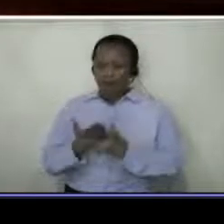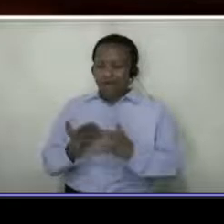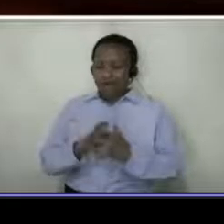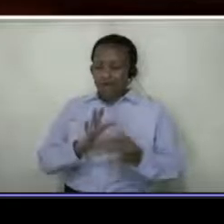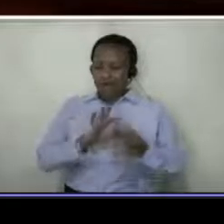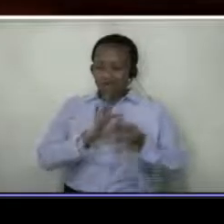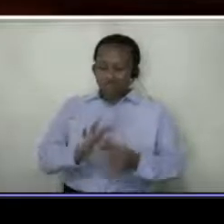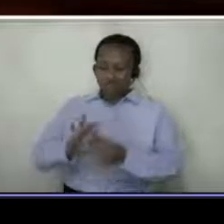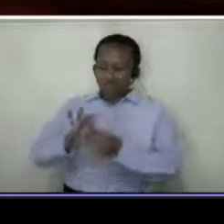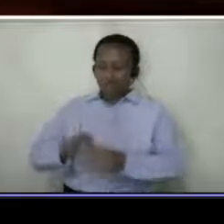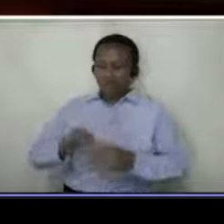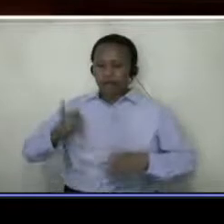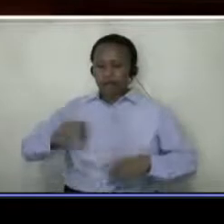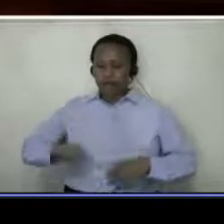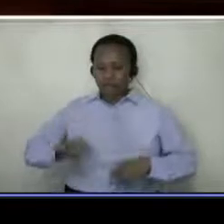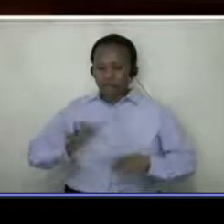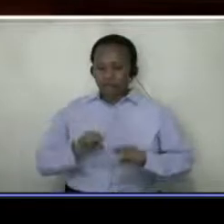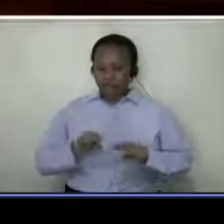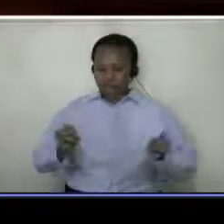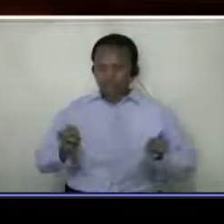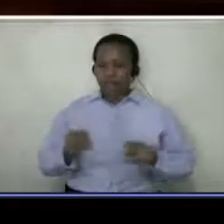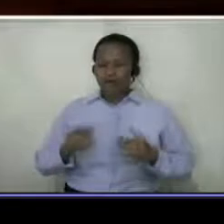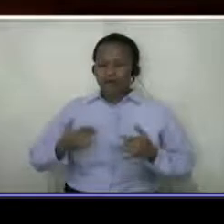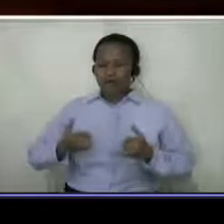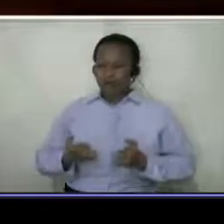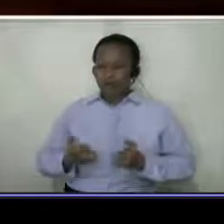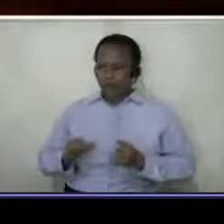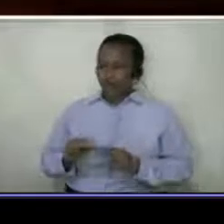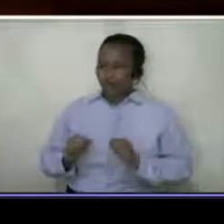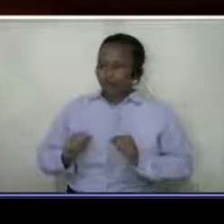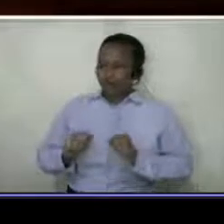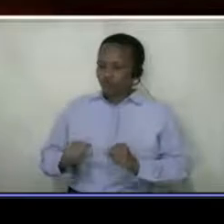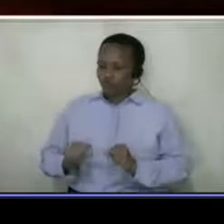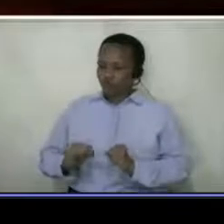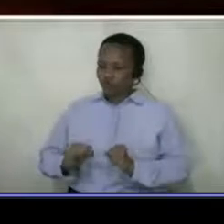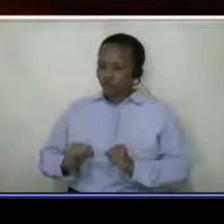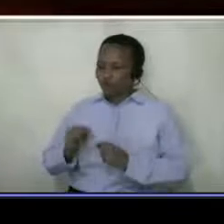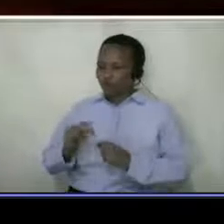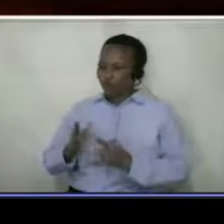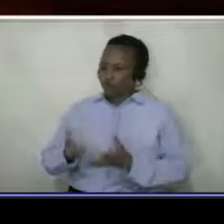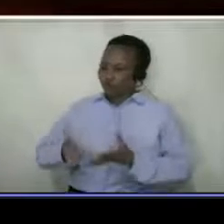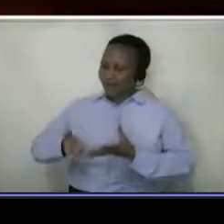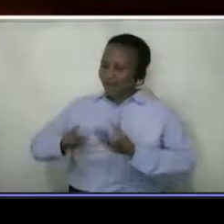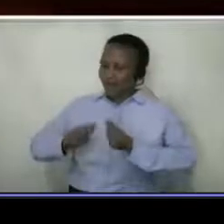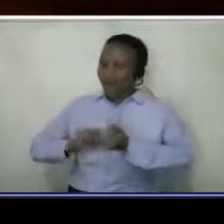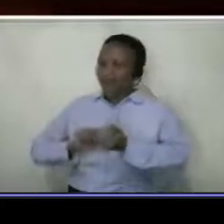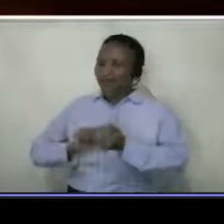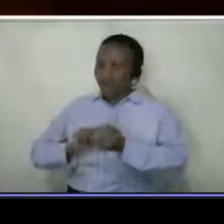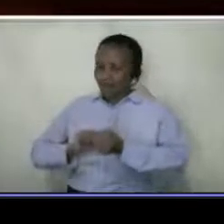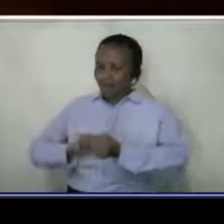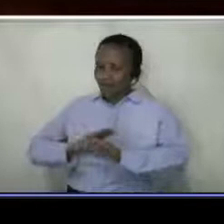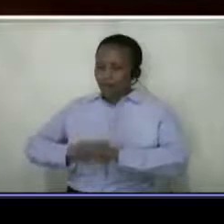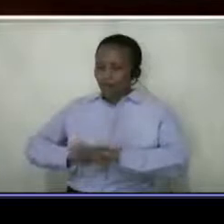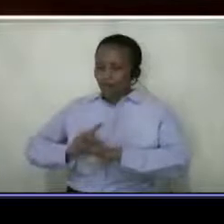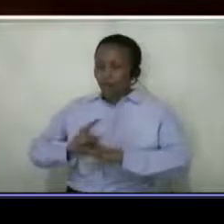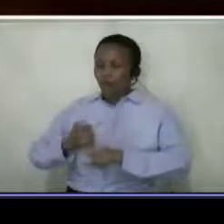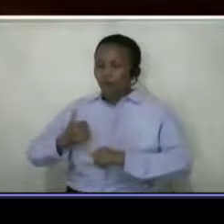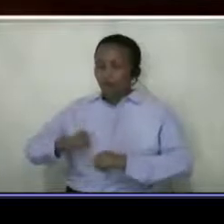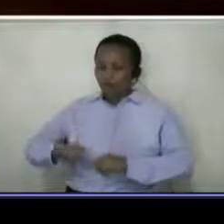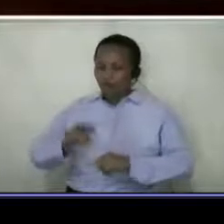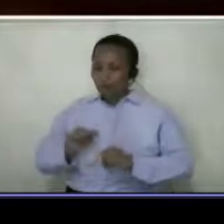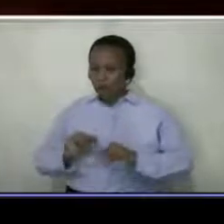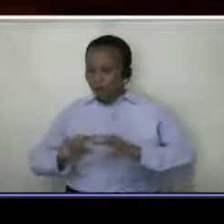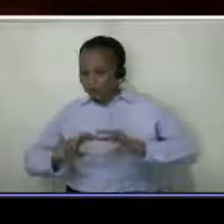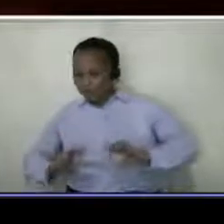the focus being on political parties gaining stronger foothold in their respective municipalities, instead of how their search for